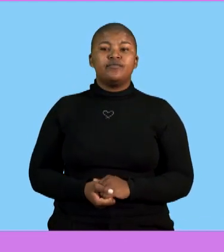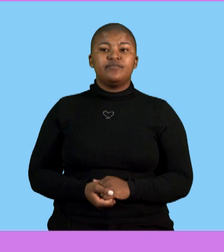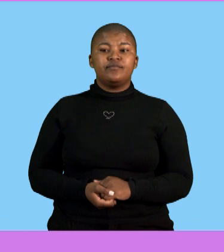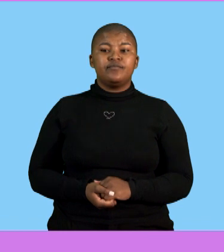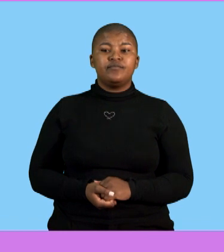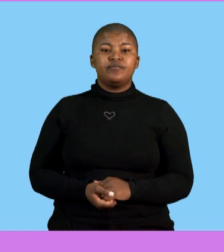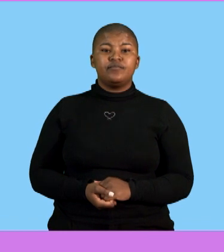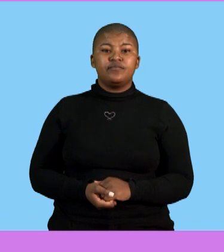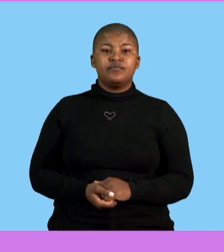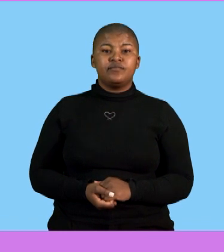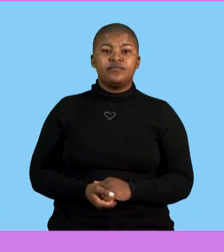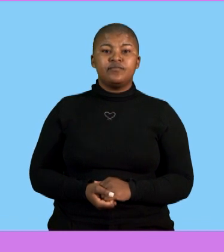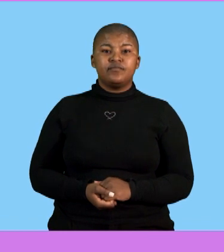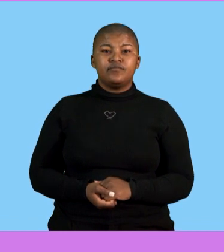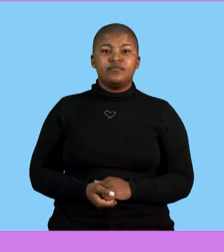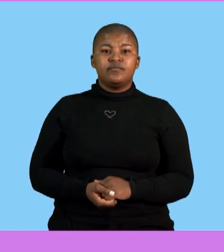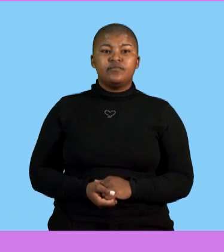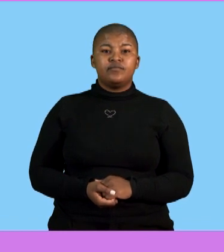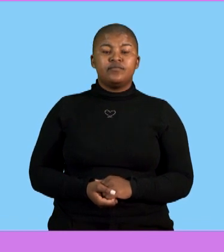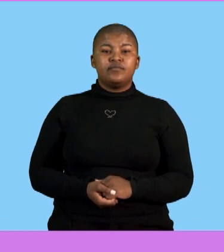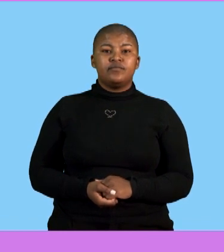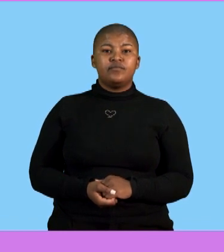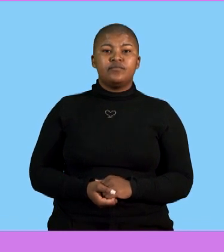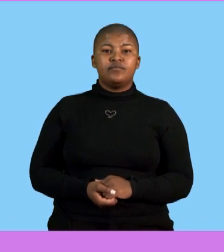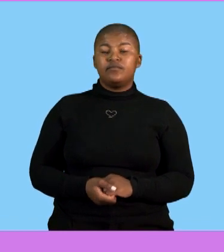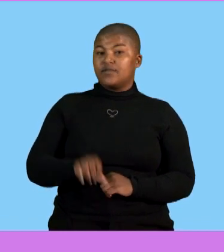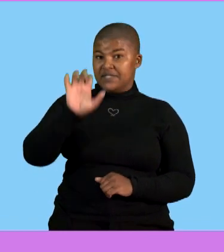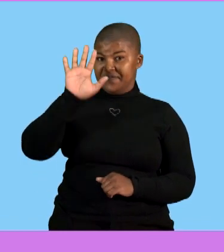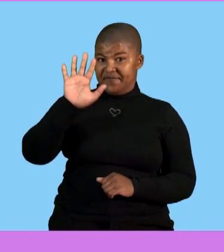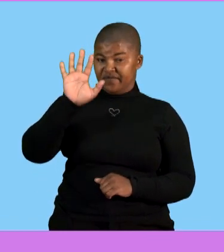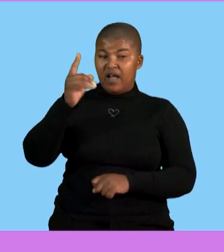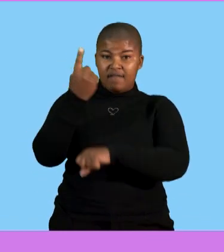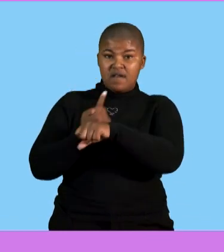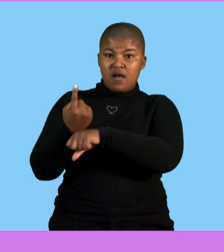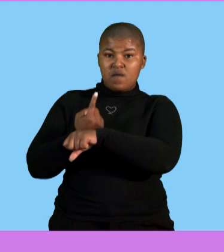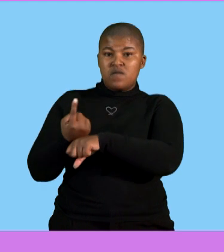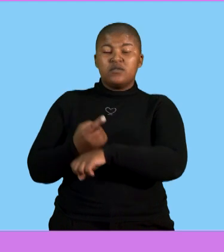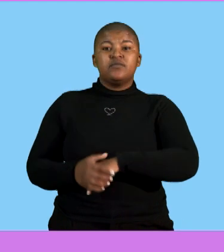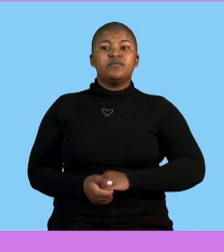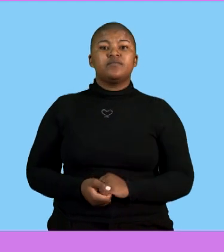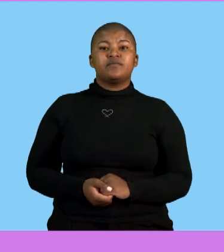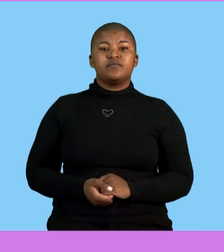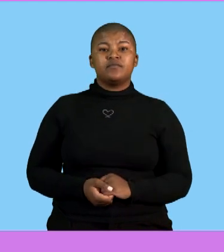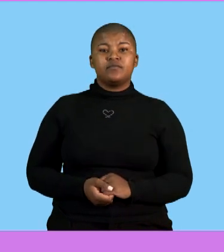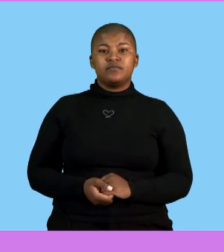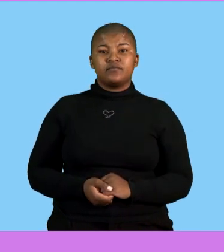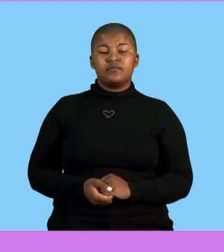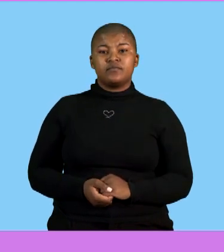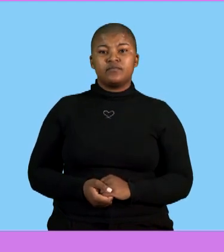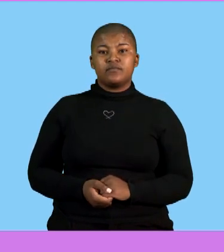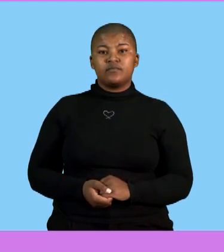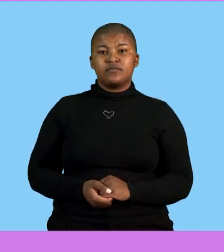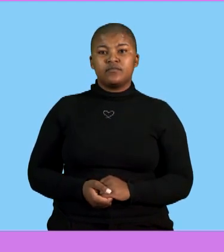2, that makes it a 3 on our table. Then 5 hours, we have